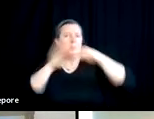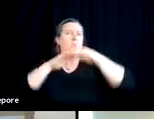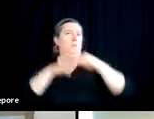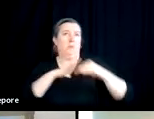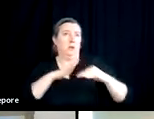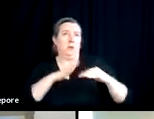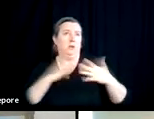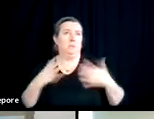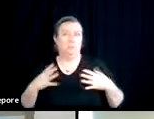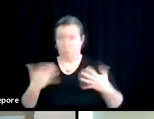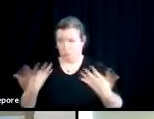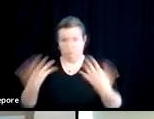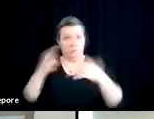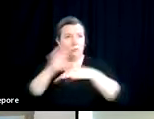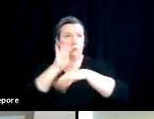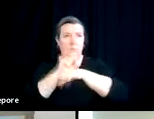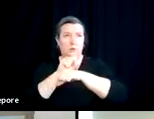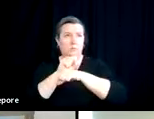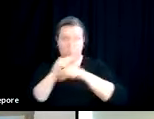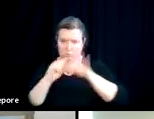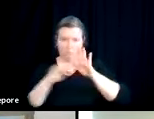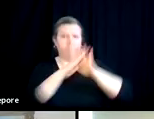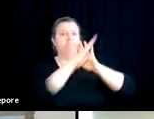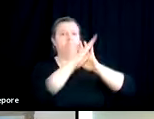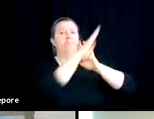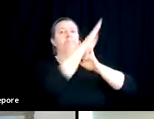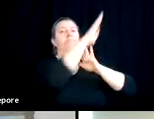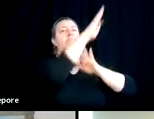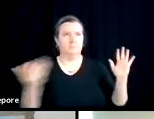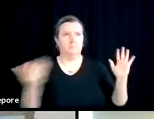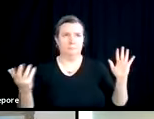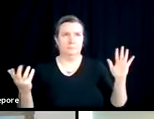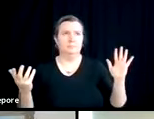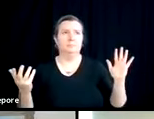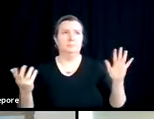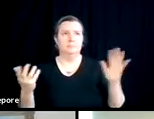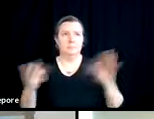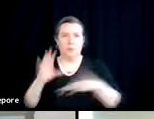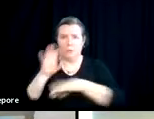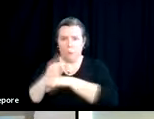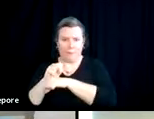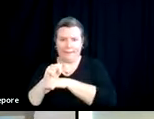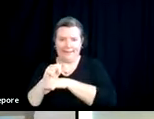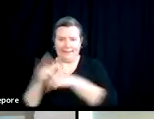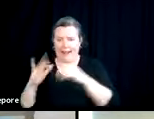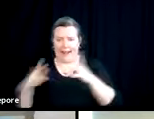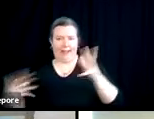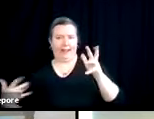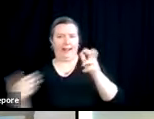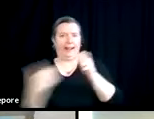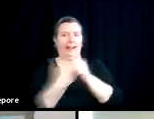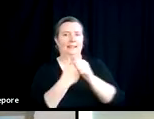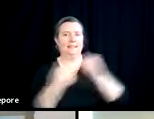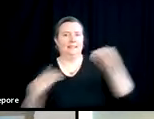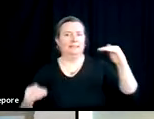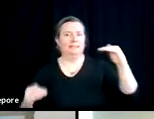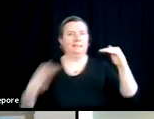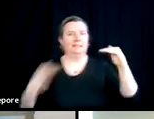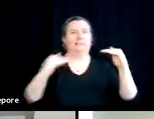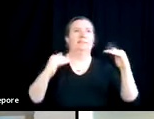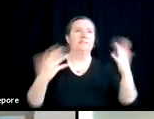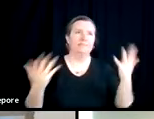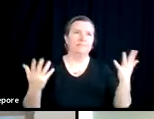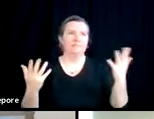currently greater than the appointments we have available. If you are in a group that is eligible to receive vaccine, you can